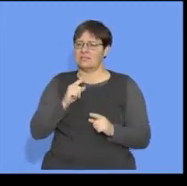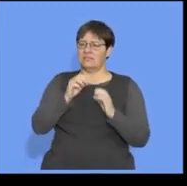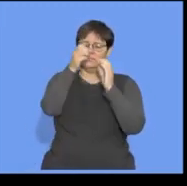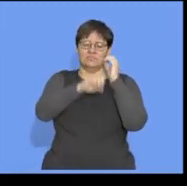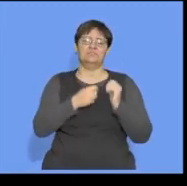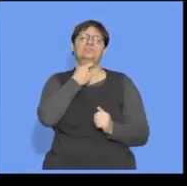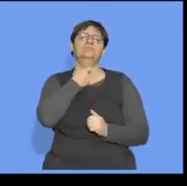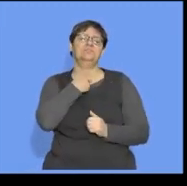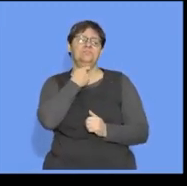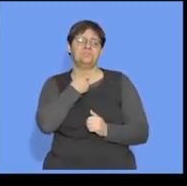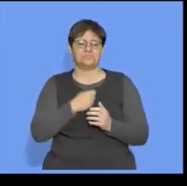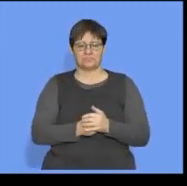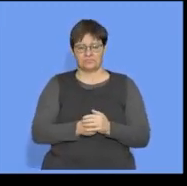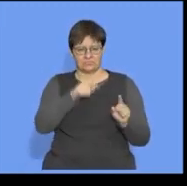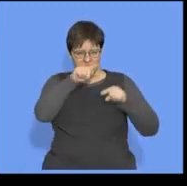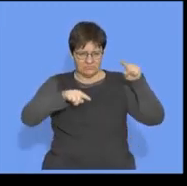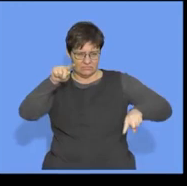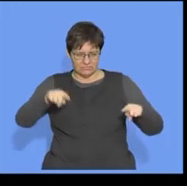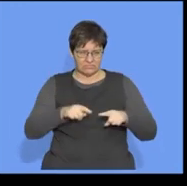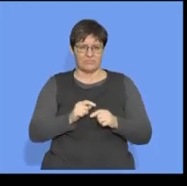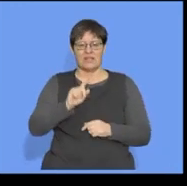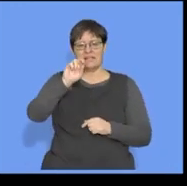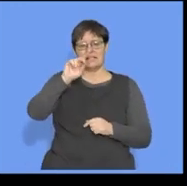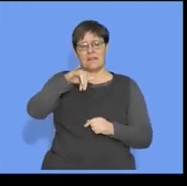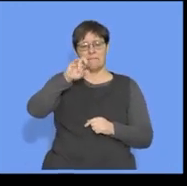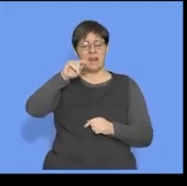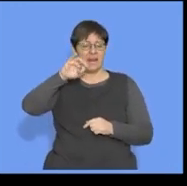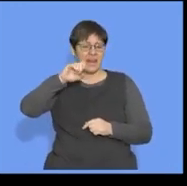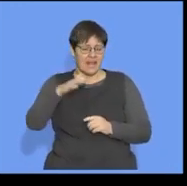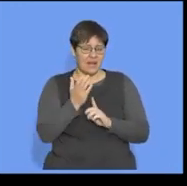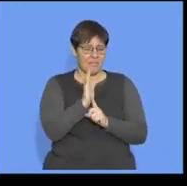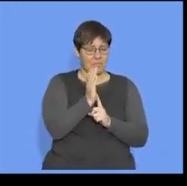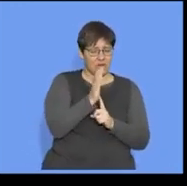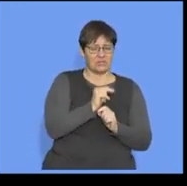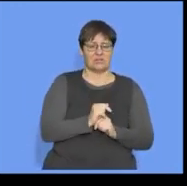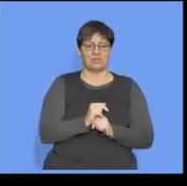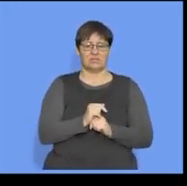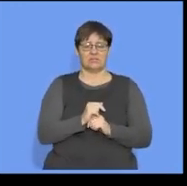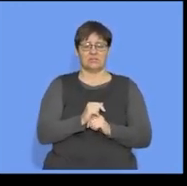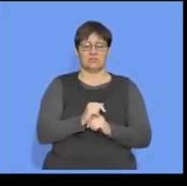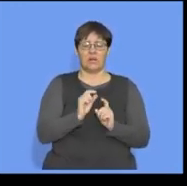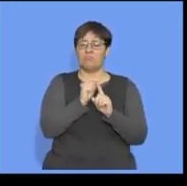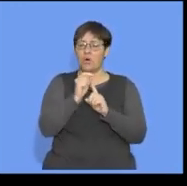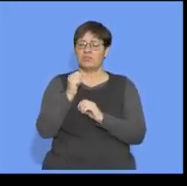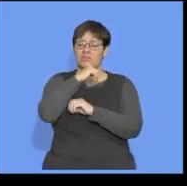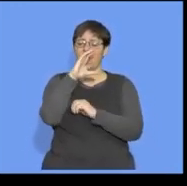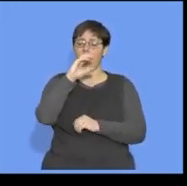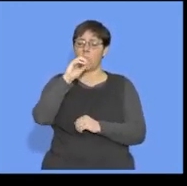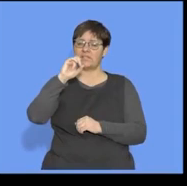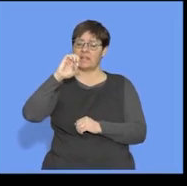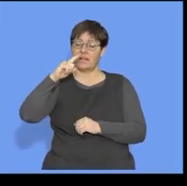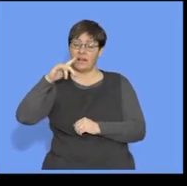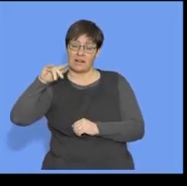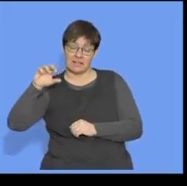Eustachian tube, you see all the parts in the tympanic membrane, the three bones that we refer to as